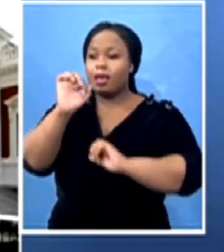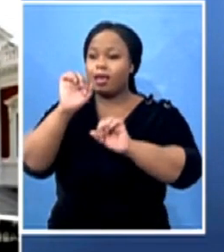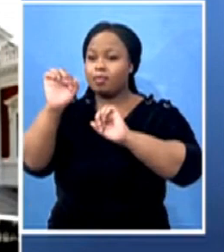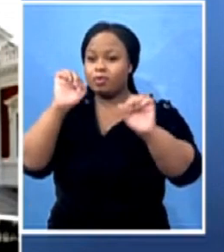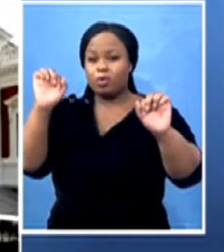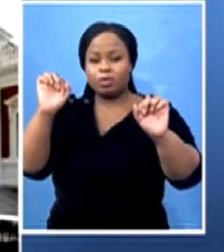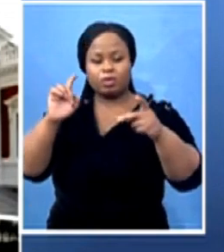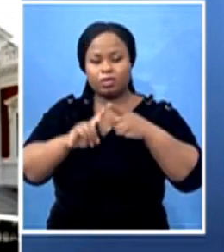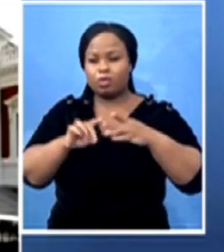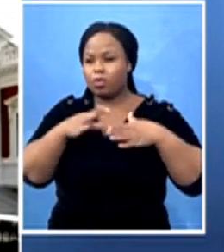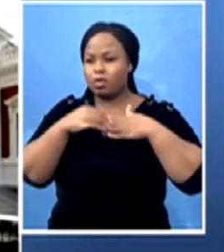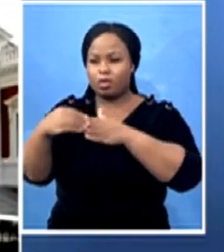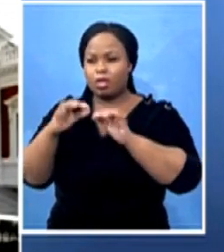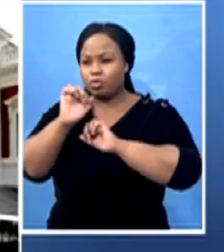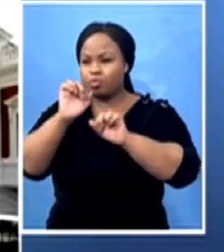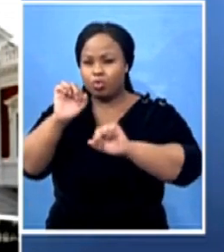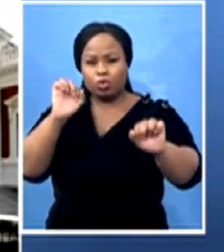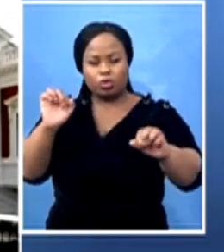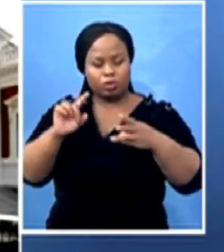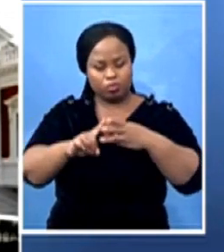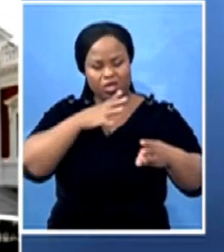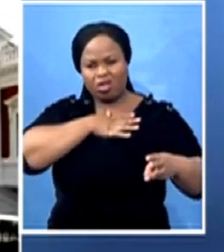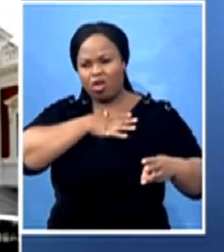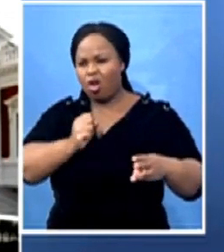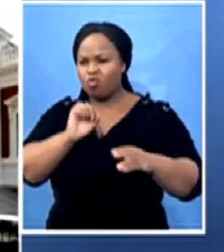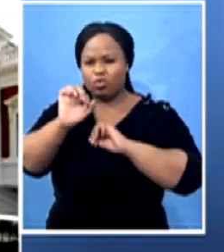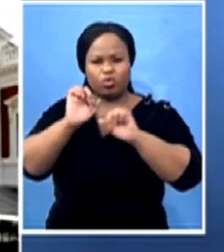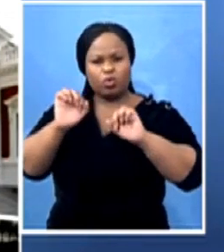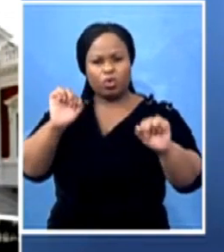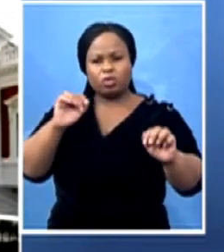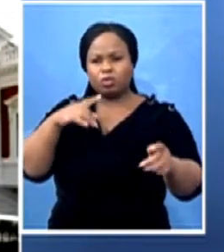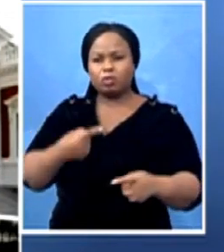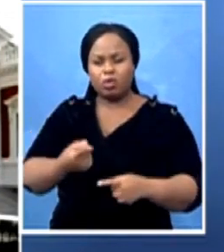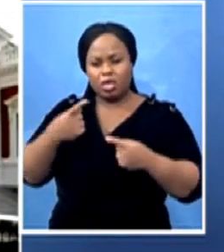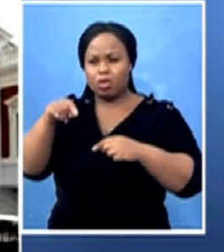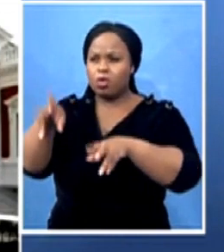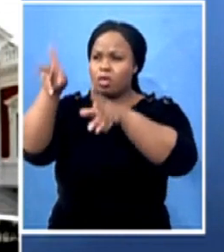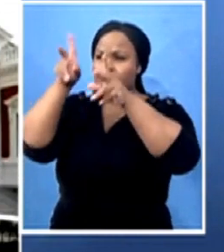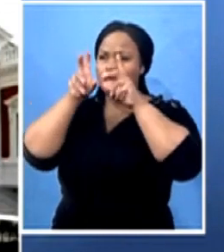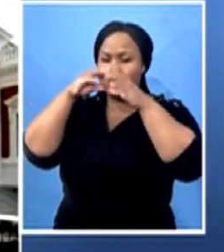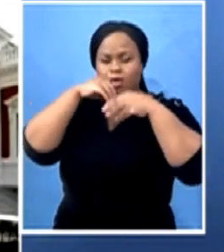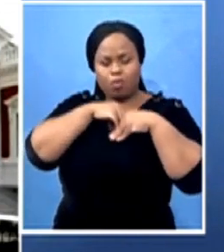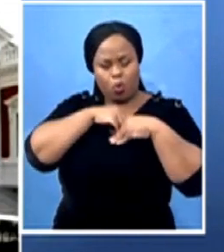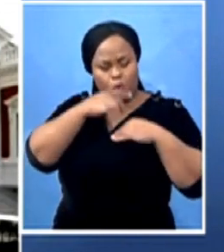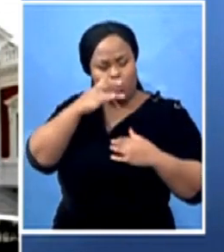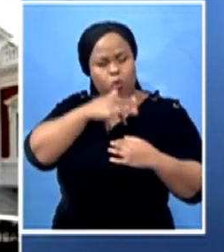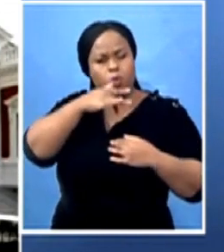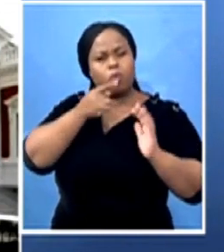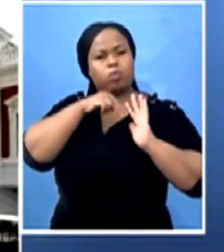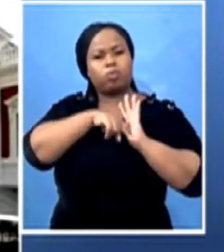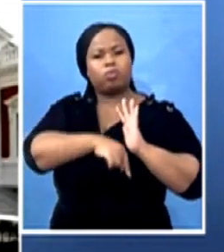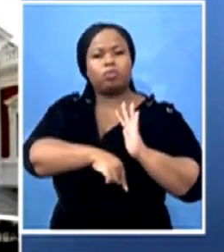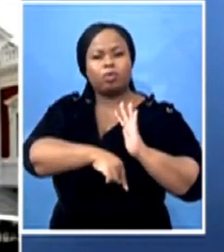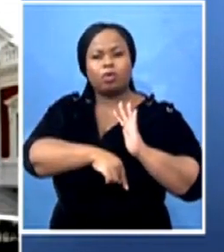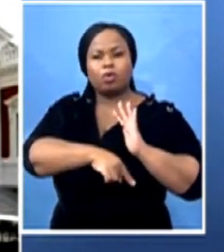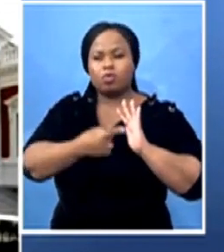your courage invoked deep within us the commitment to stay on and to